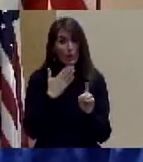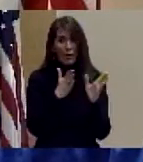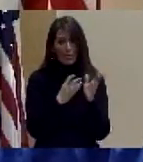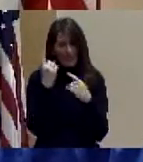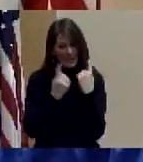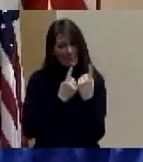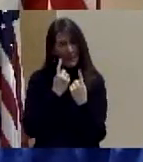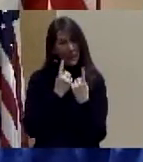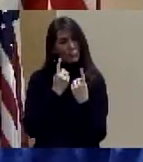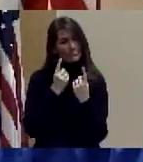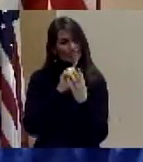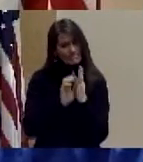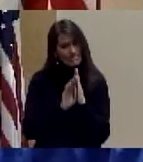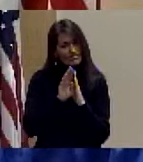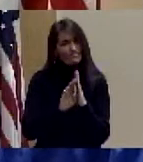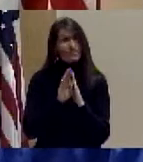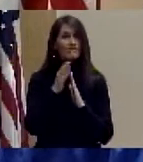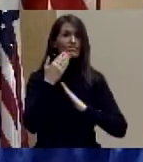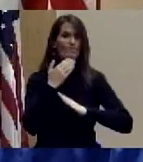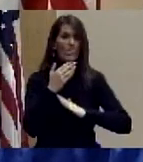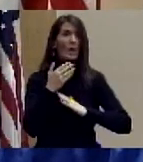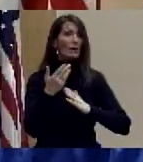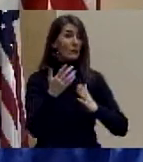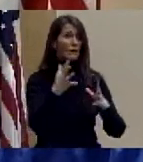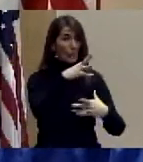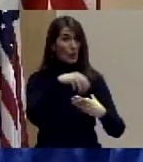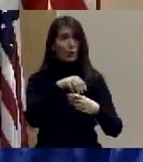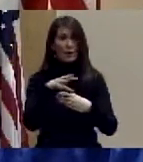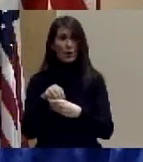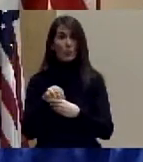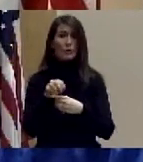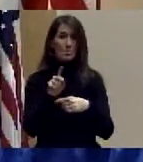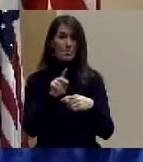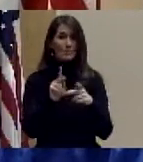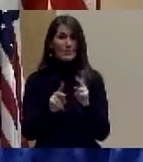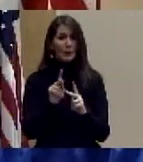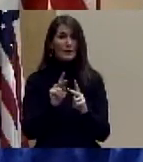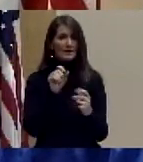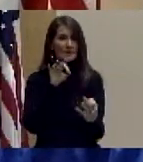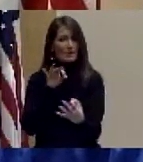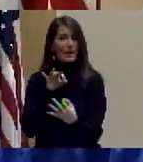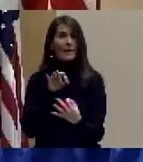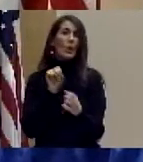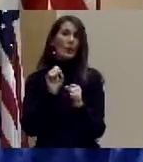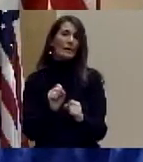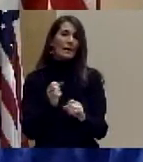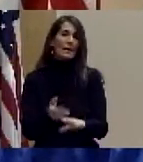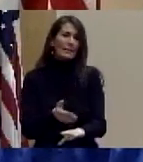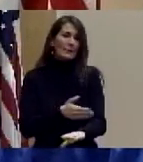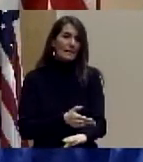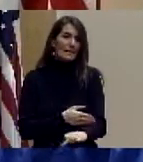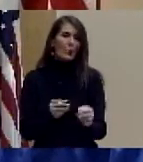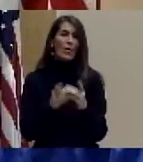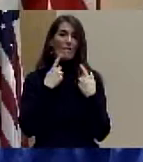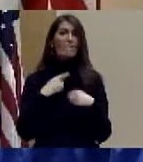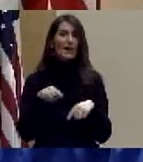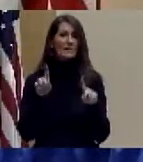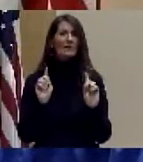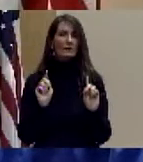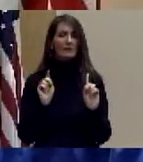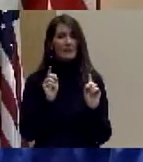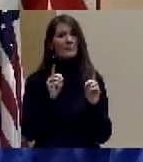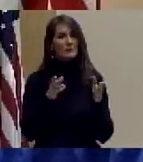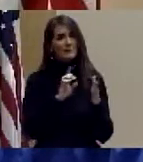plan, one that includes broad public input and professional guidance, we can more effectively choose our way